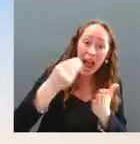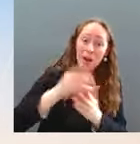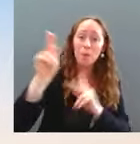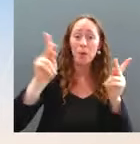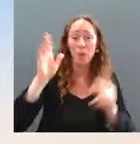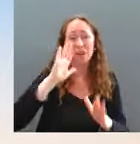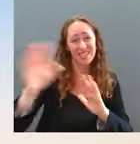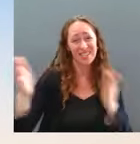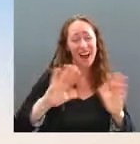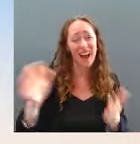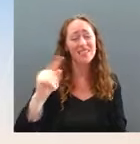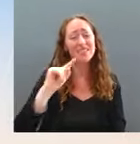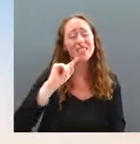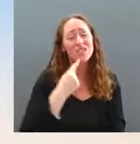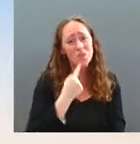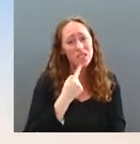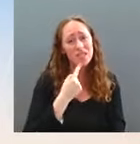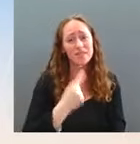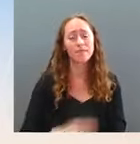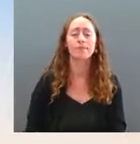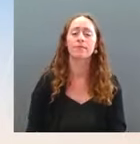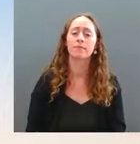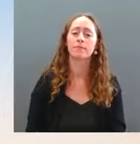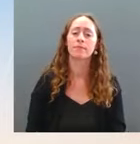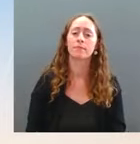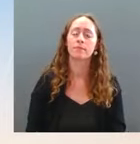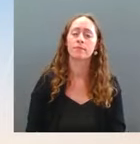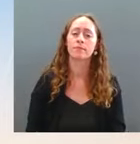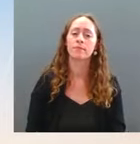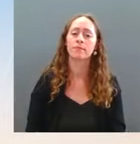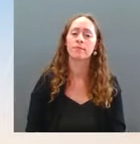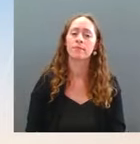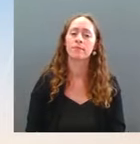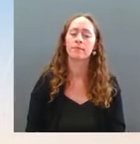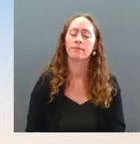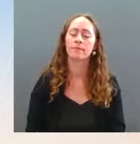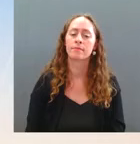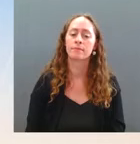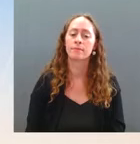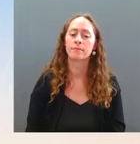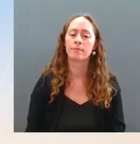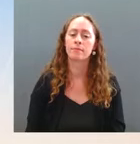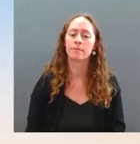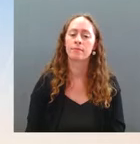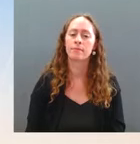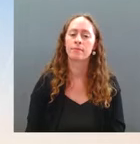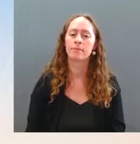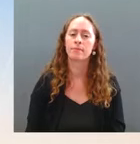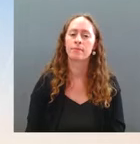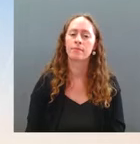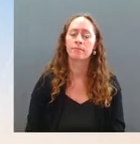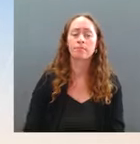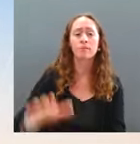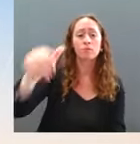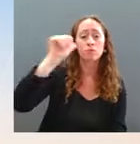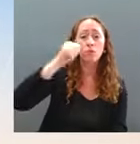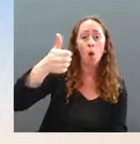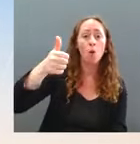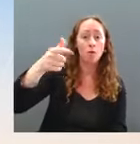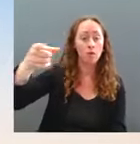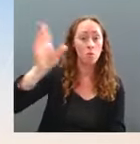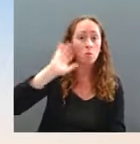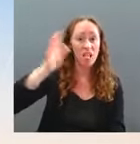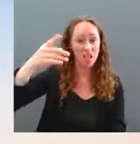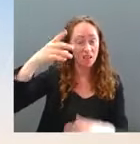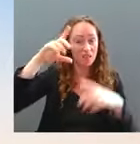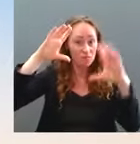contact. Tomorrow during the event, or if there's any reception behind the scenes, will she be required to wear a mask indoors? She'll follow CDC protocols in any of